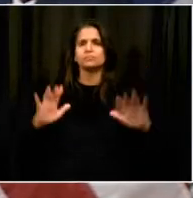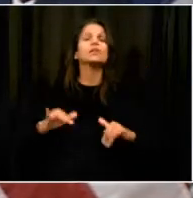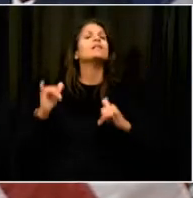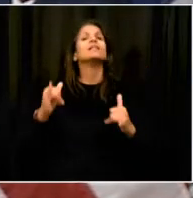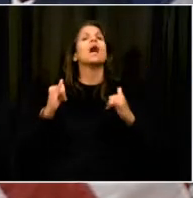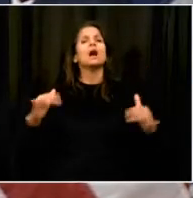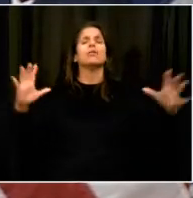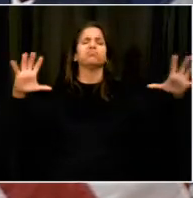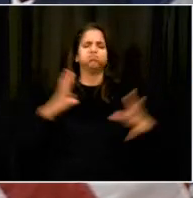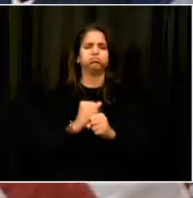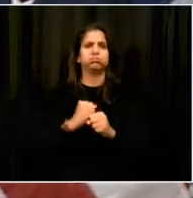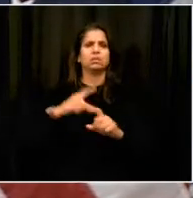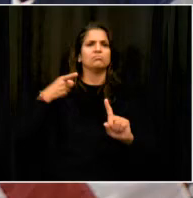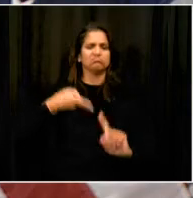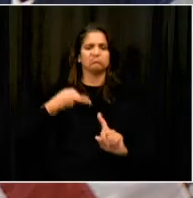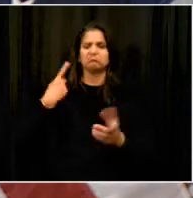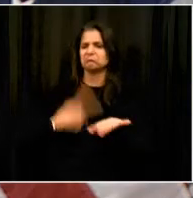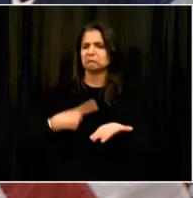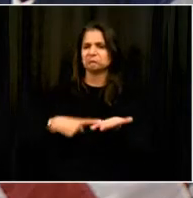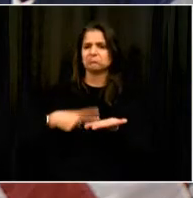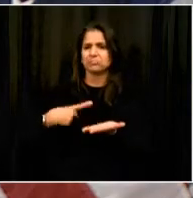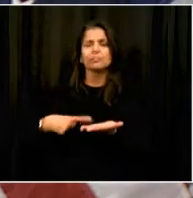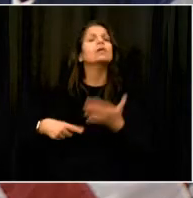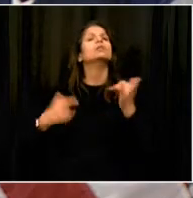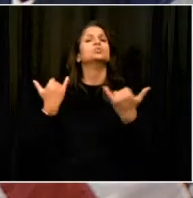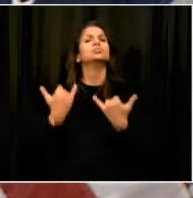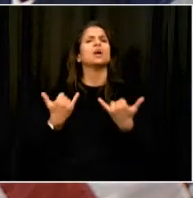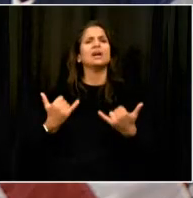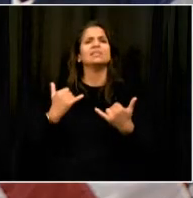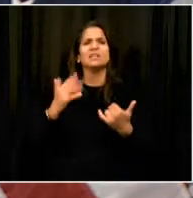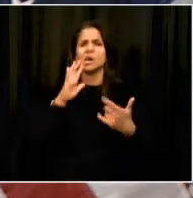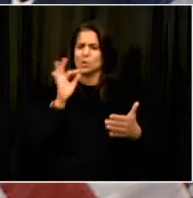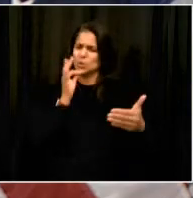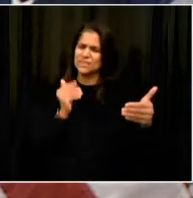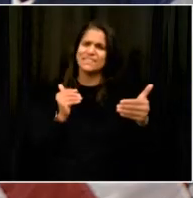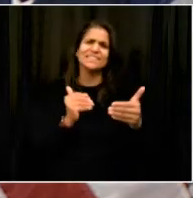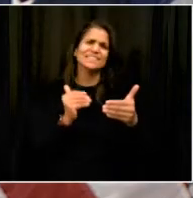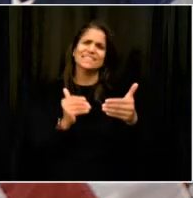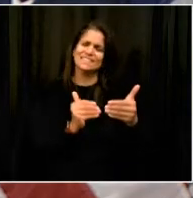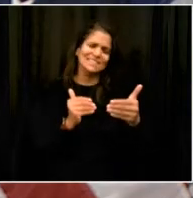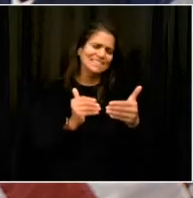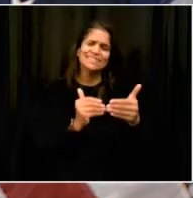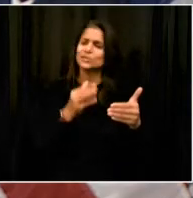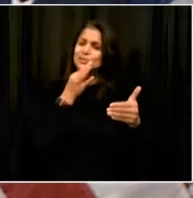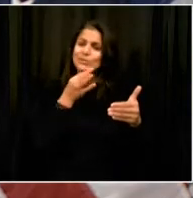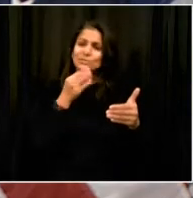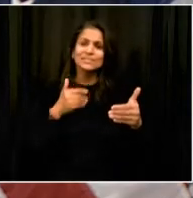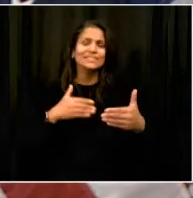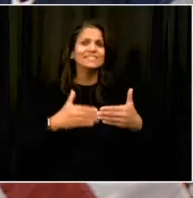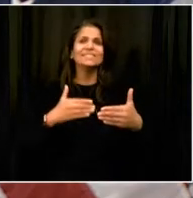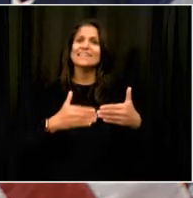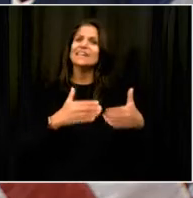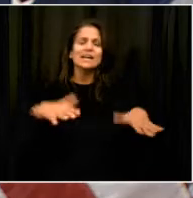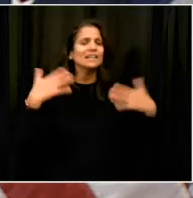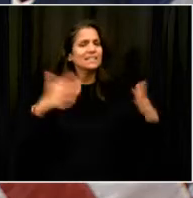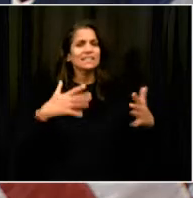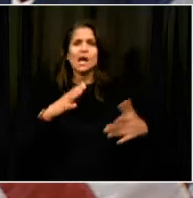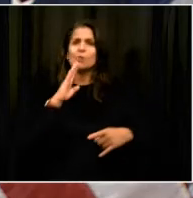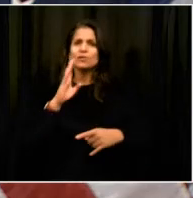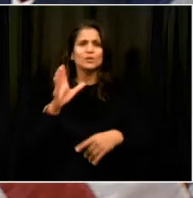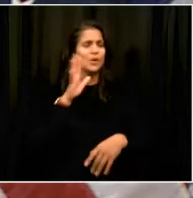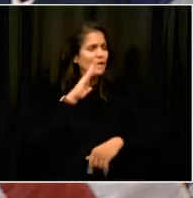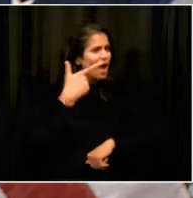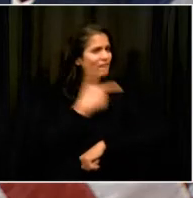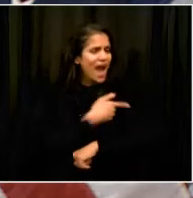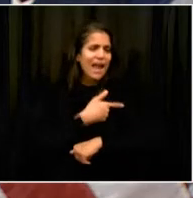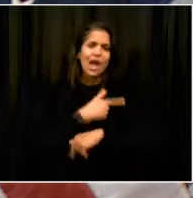last battle ahead. This month, December, next month, January, then you're going into February. By the time you get to February, you're going to start